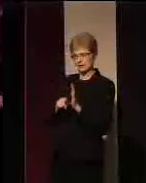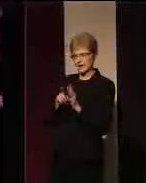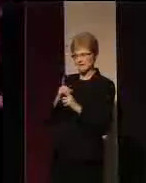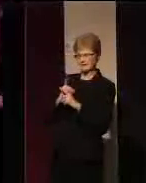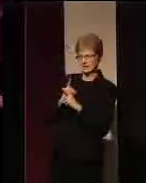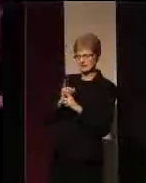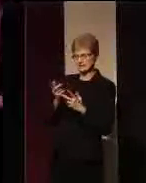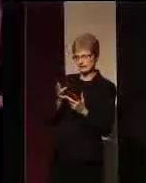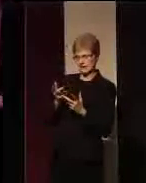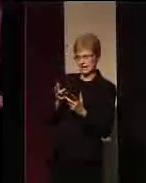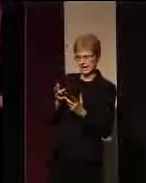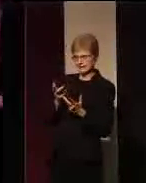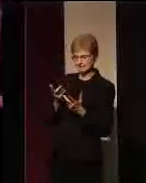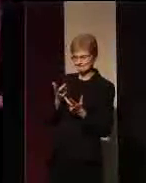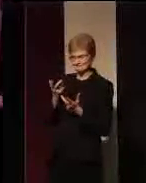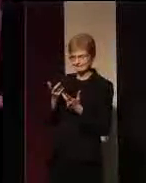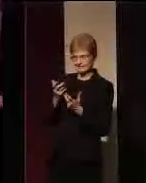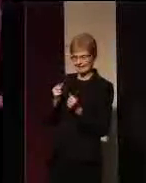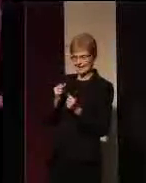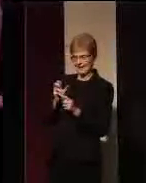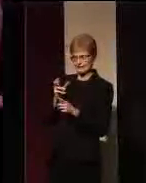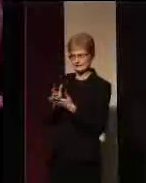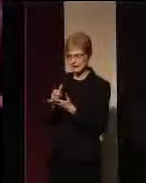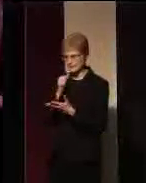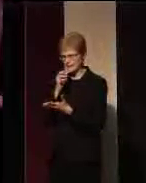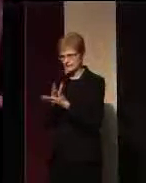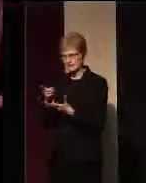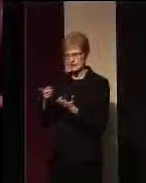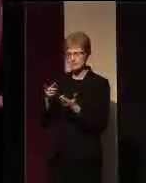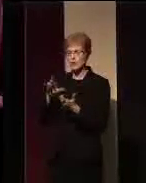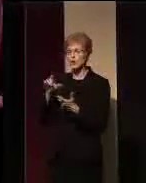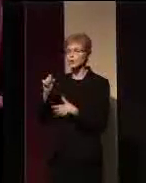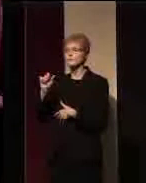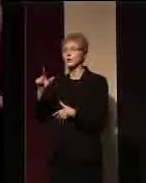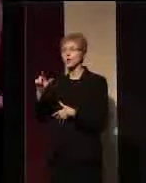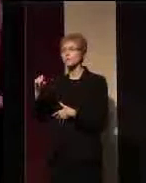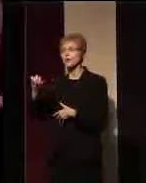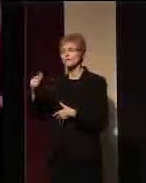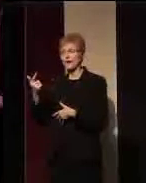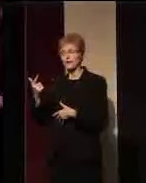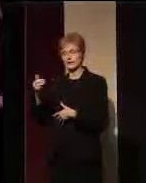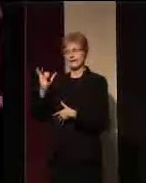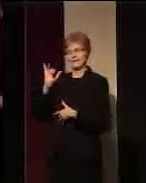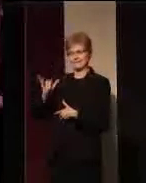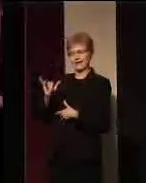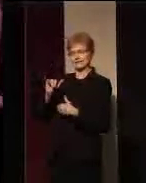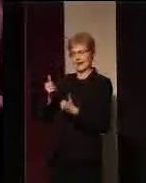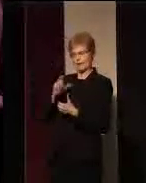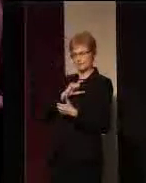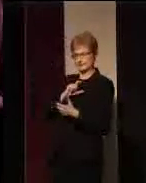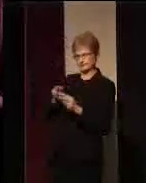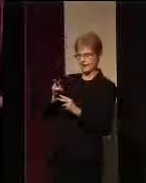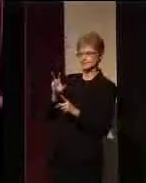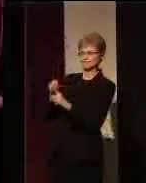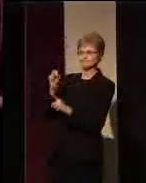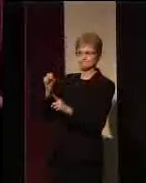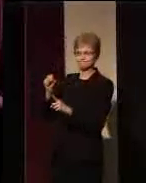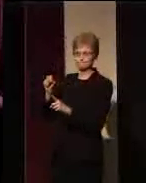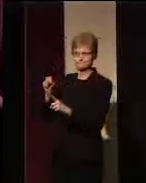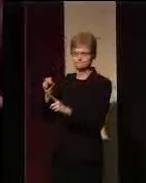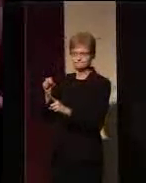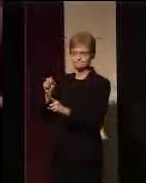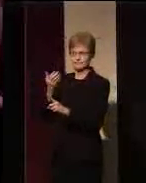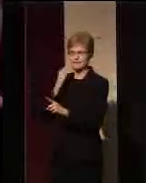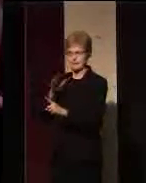I get that. Criminal profiling is actually what policing does in order to catch criminals. So the language tends